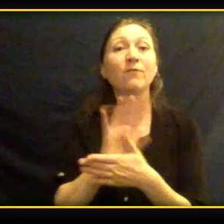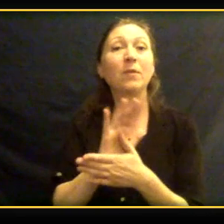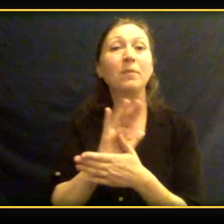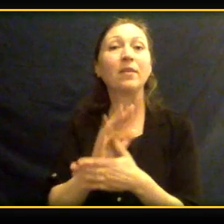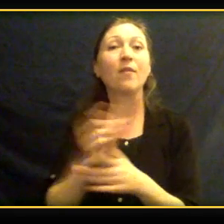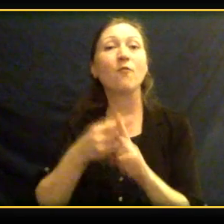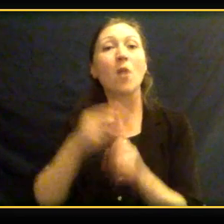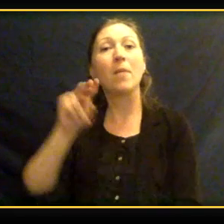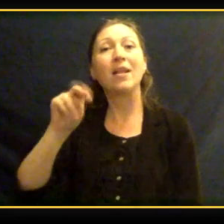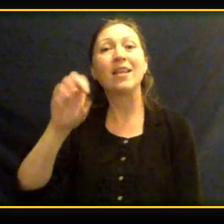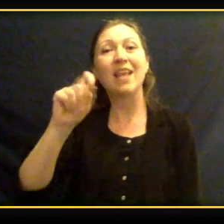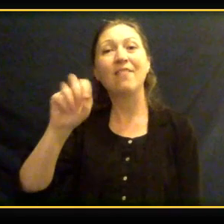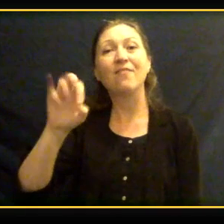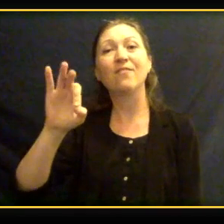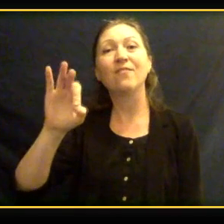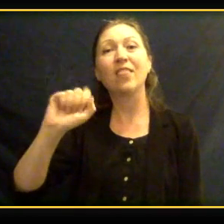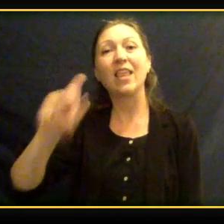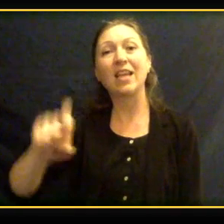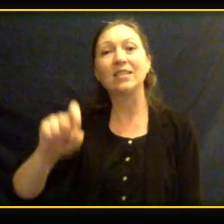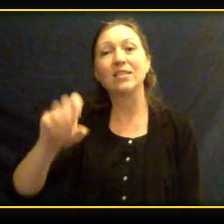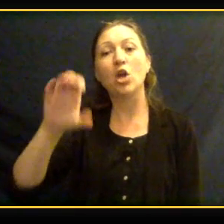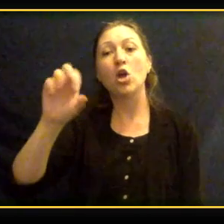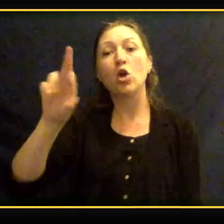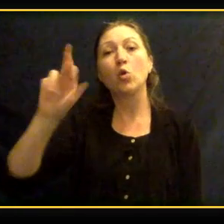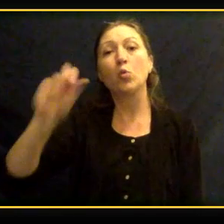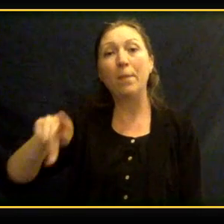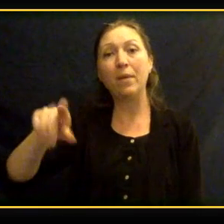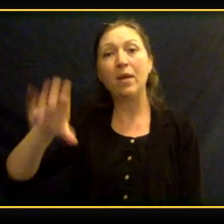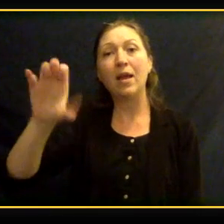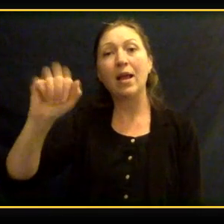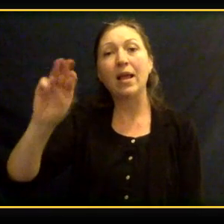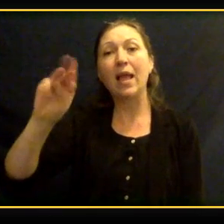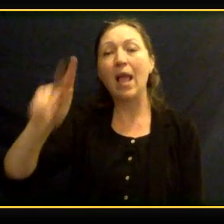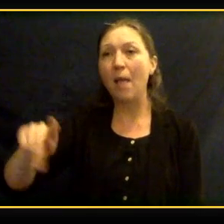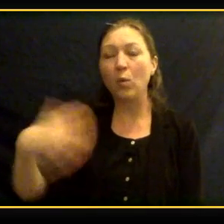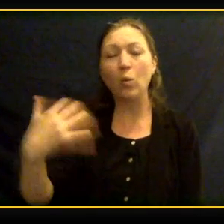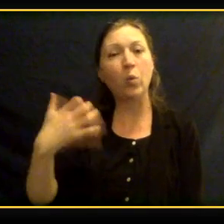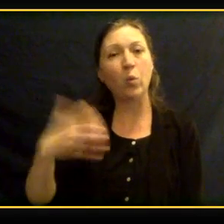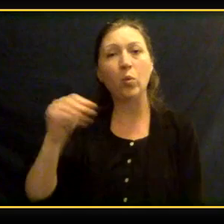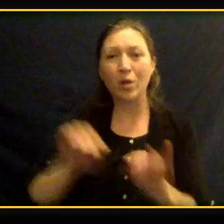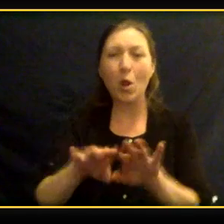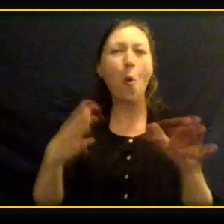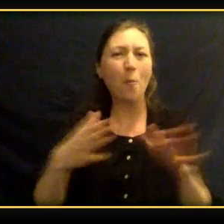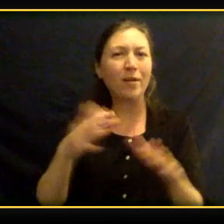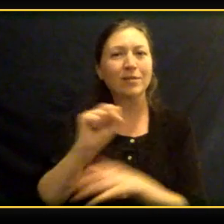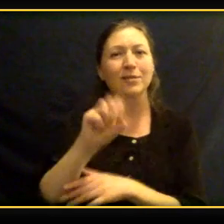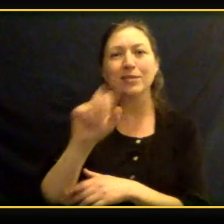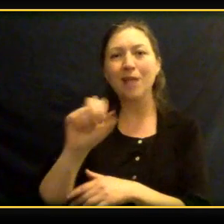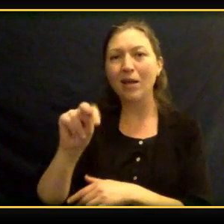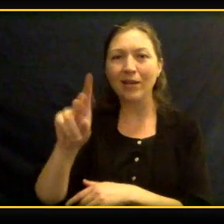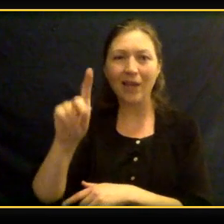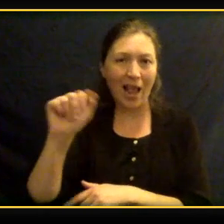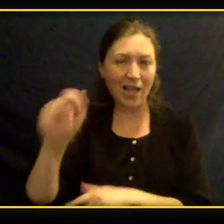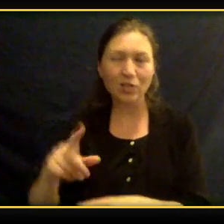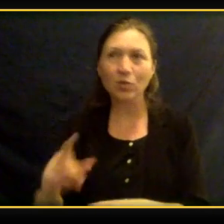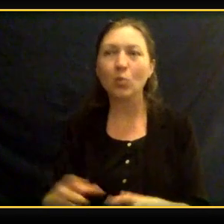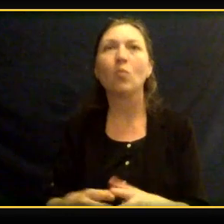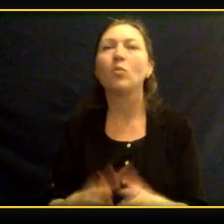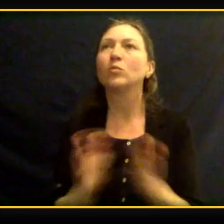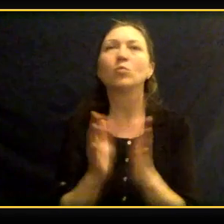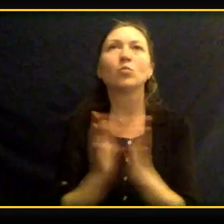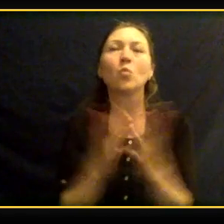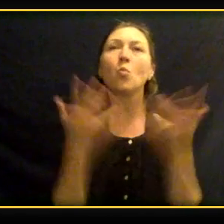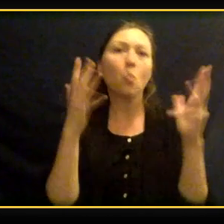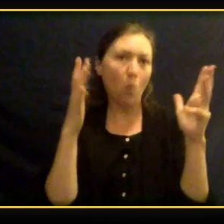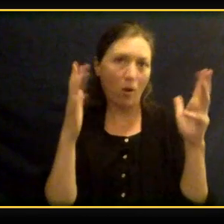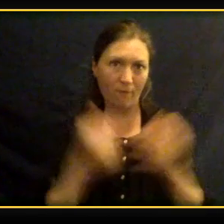opened it in Sundance to rave reviews and great sense of pride. Judy has